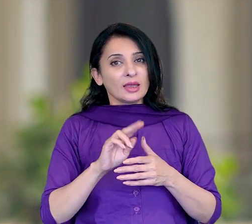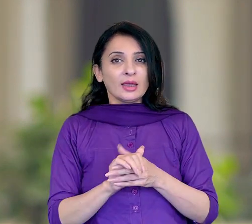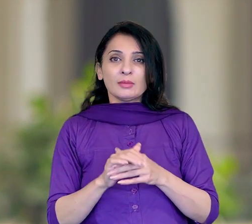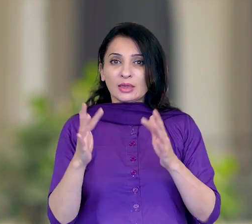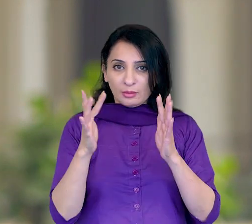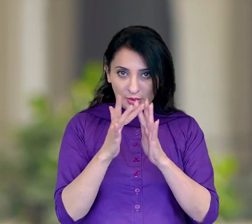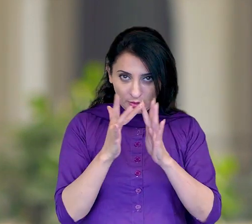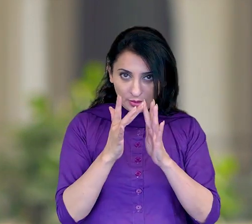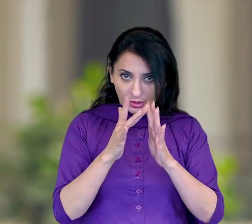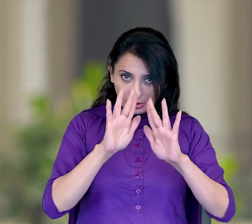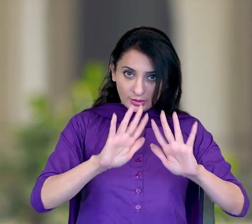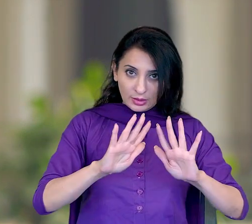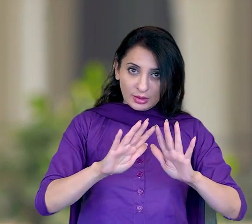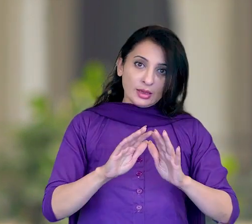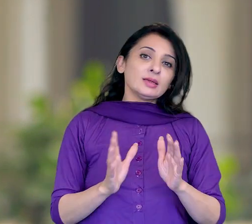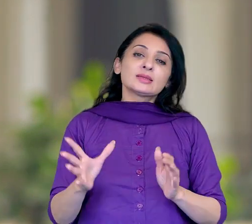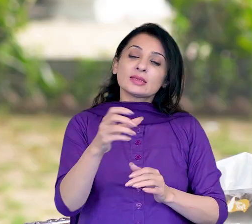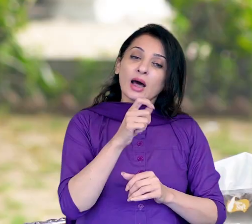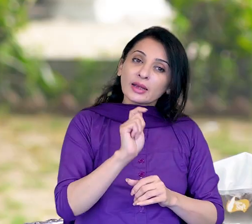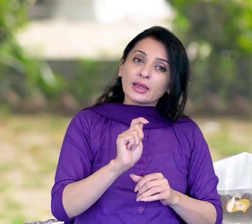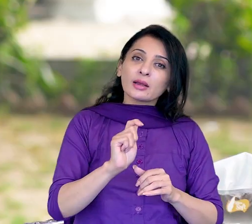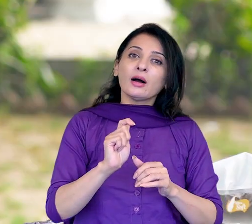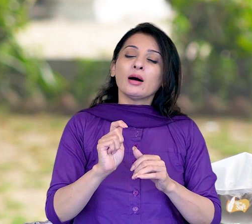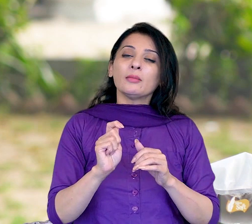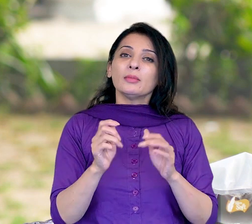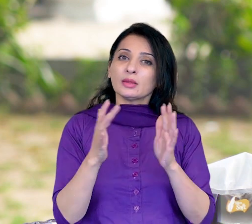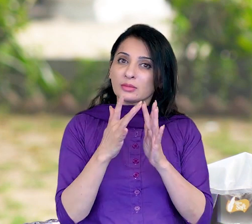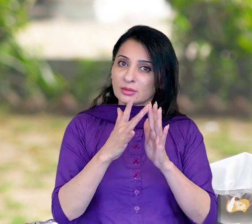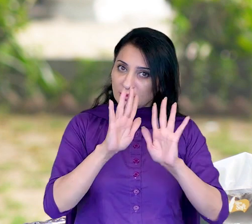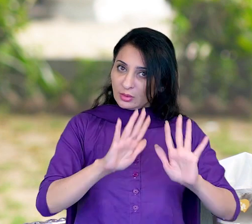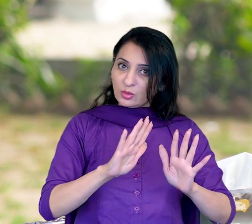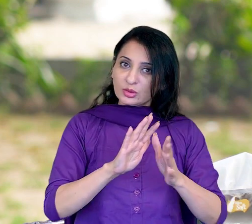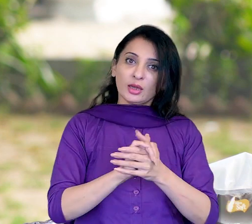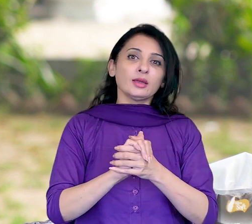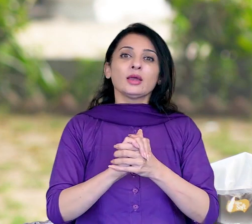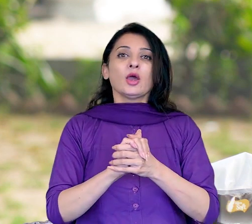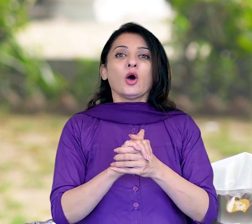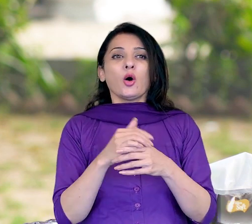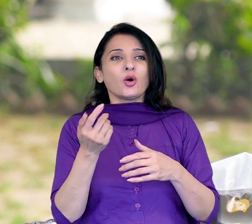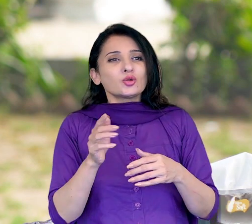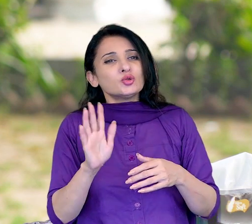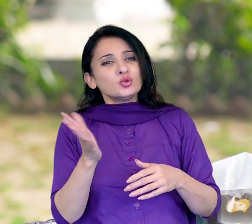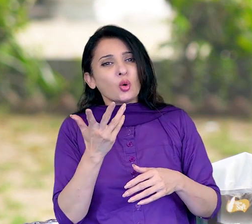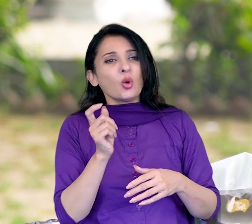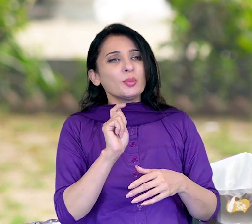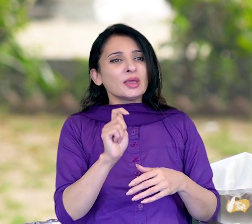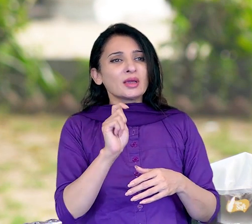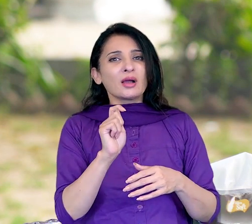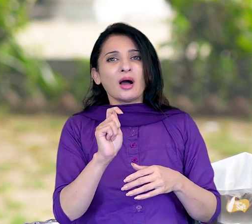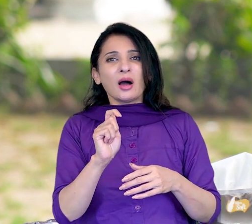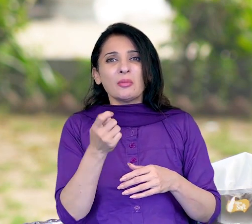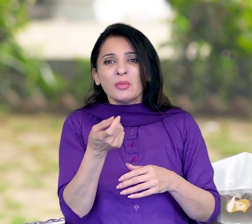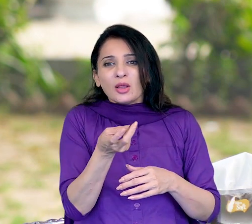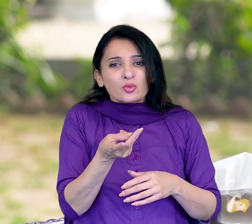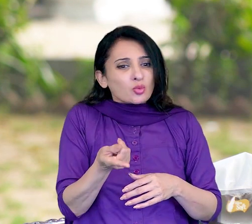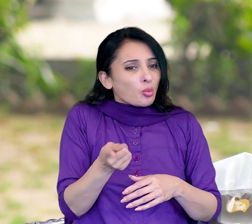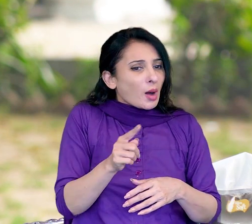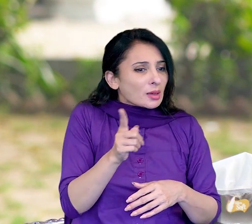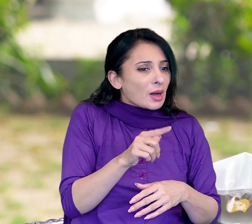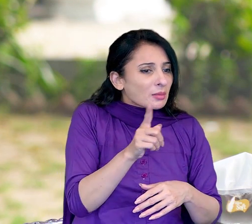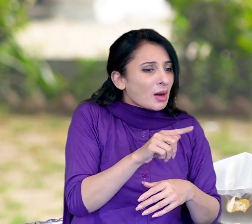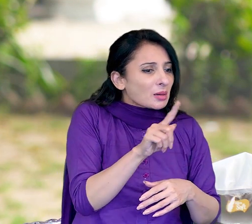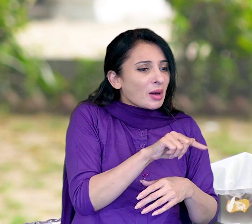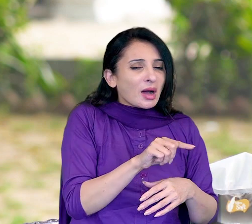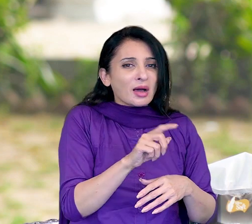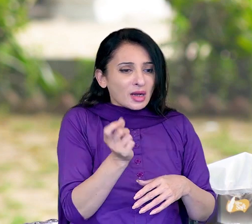The processes have to be in a manner that those repetitive, redundant processes are not to be repeated. The things are meticulously